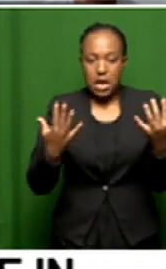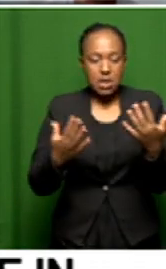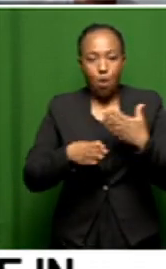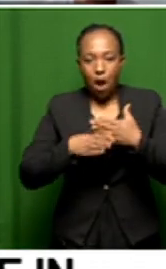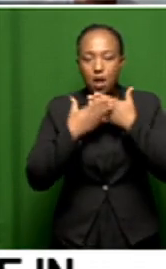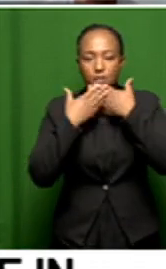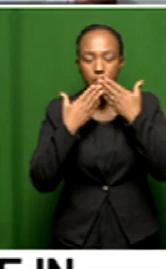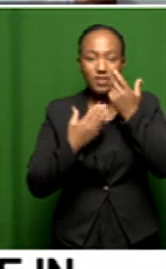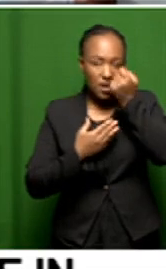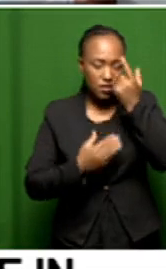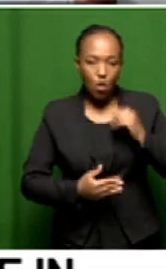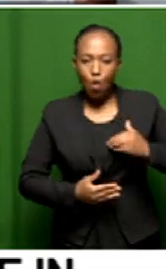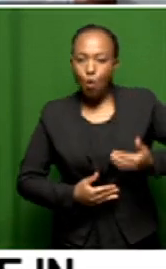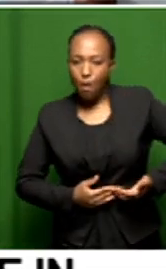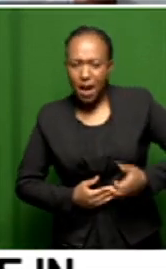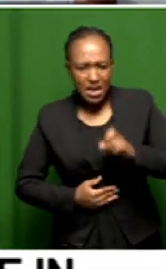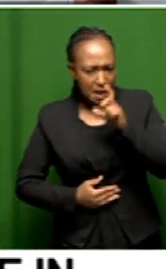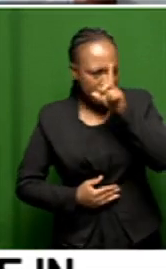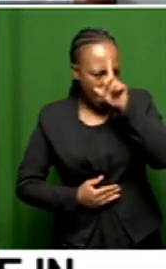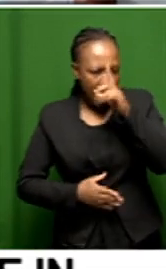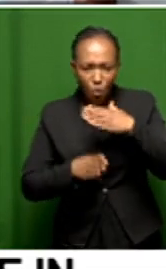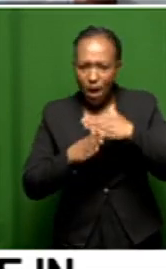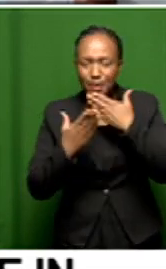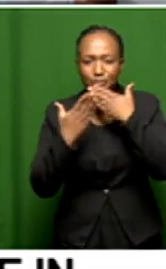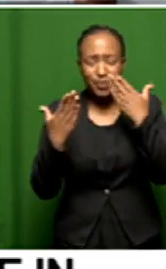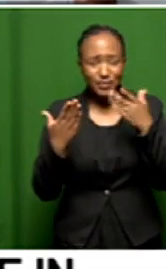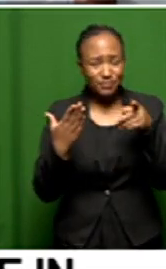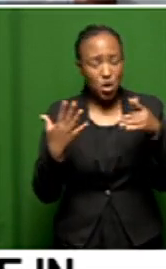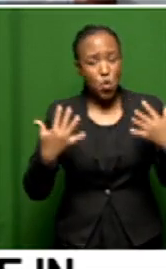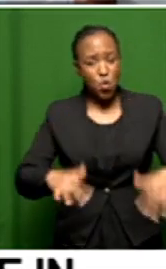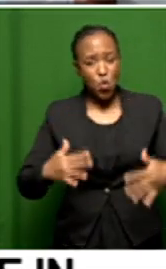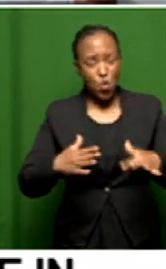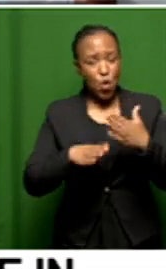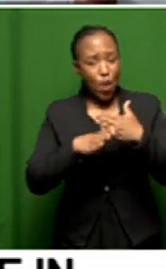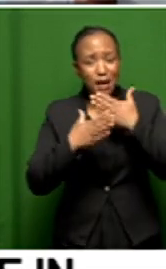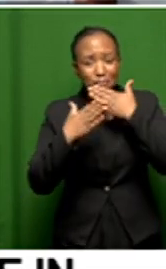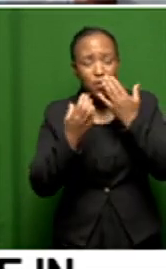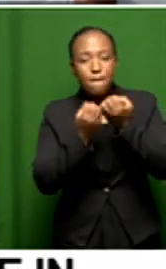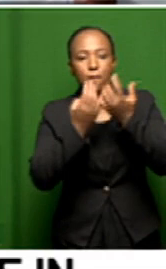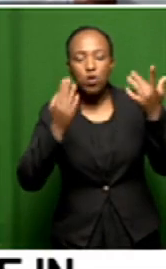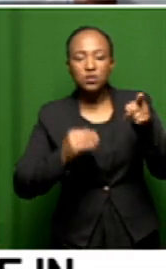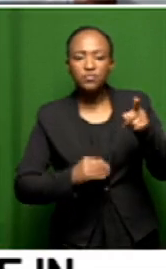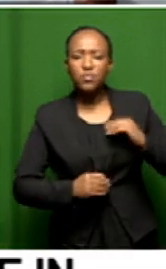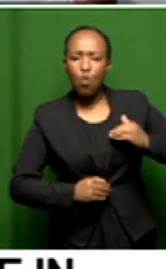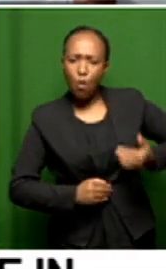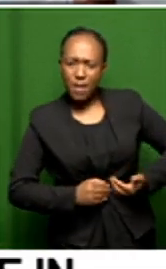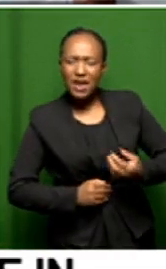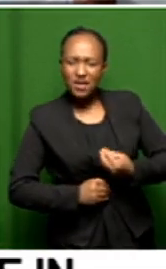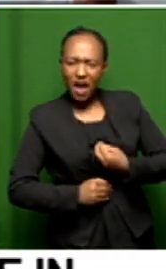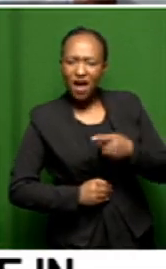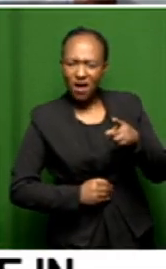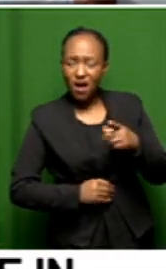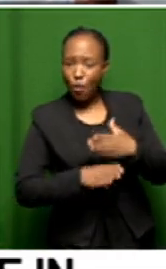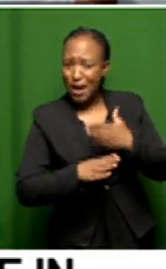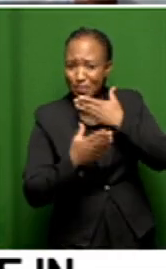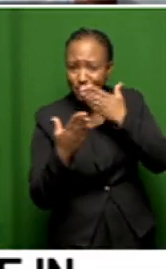understand black females unemployment, because that's the leading unemployment for an identity group. They understand a lot of